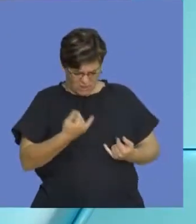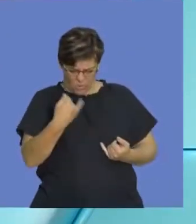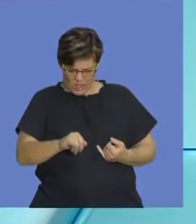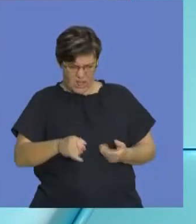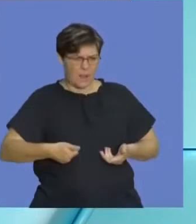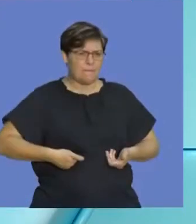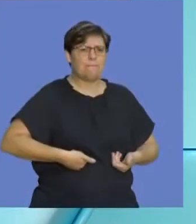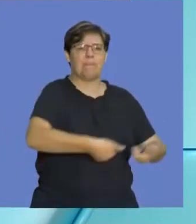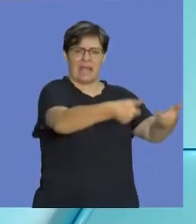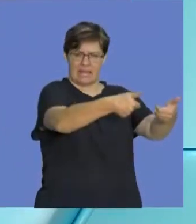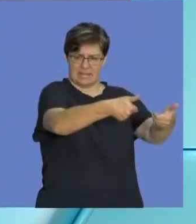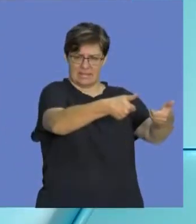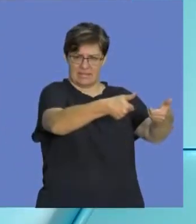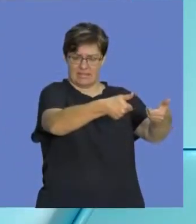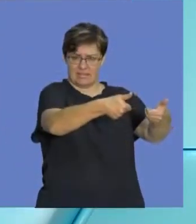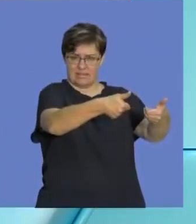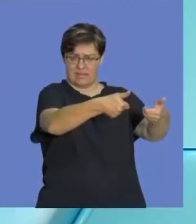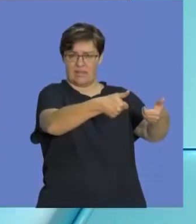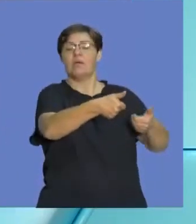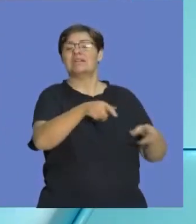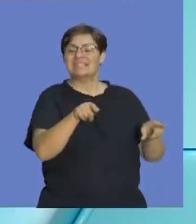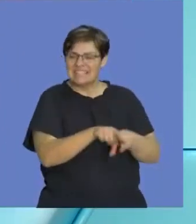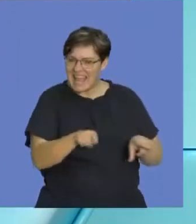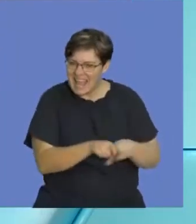do. By the same token,